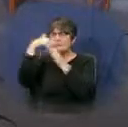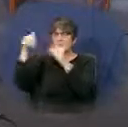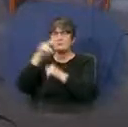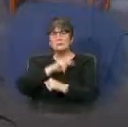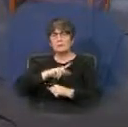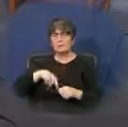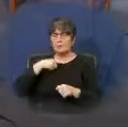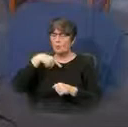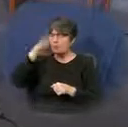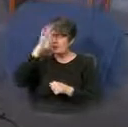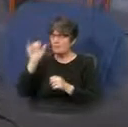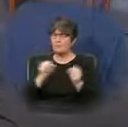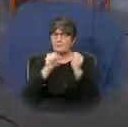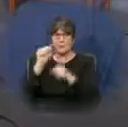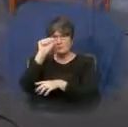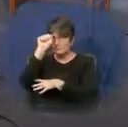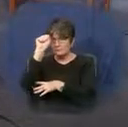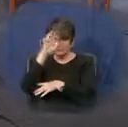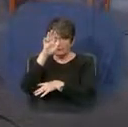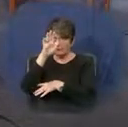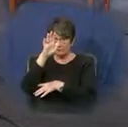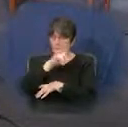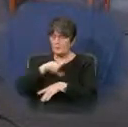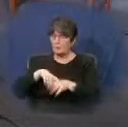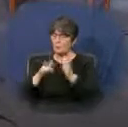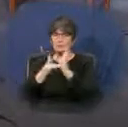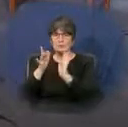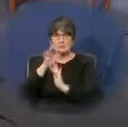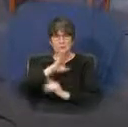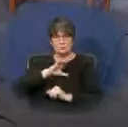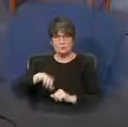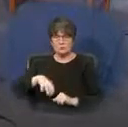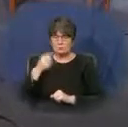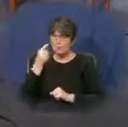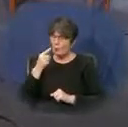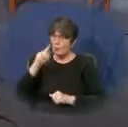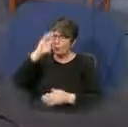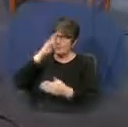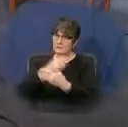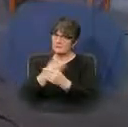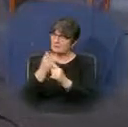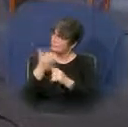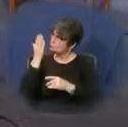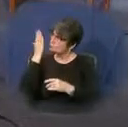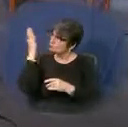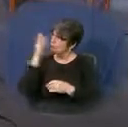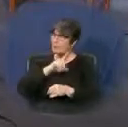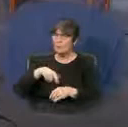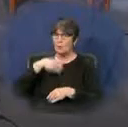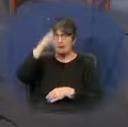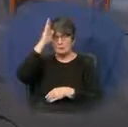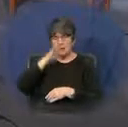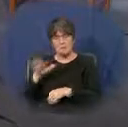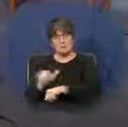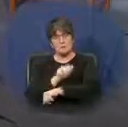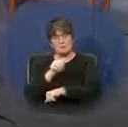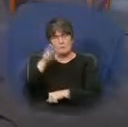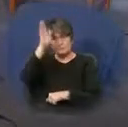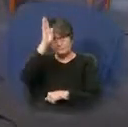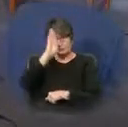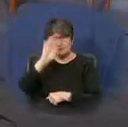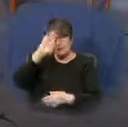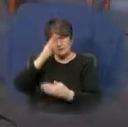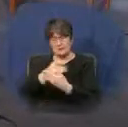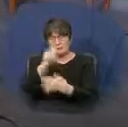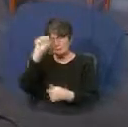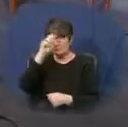King, O God, almighty Father, Lord Jesus Christ, only begotten Son, Lord God, Lamb of God, Son